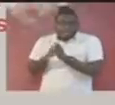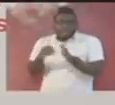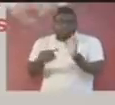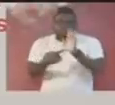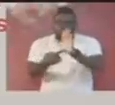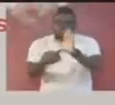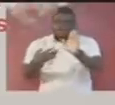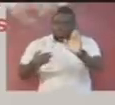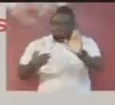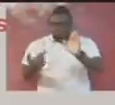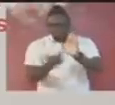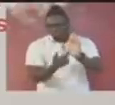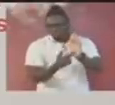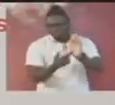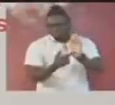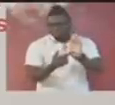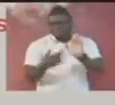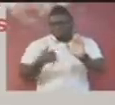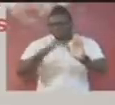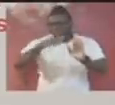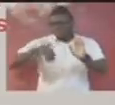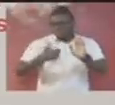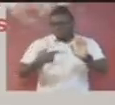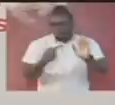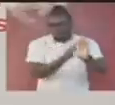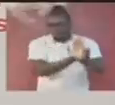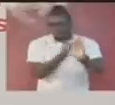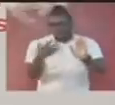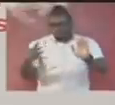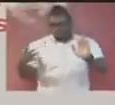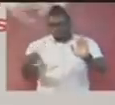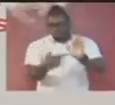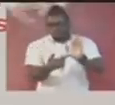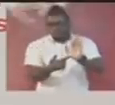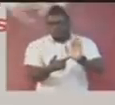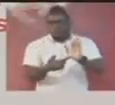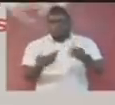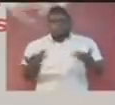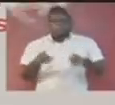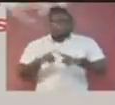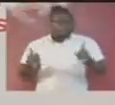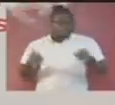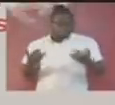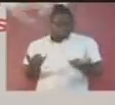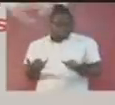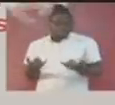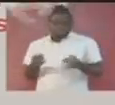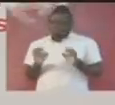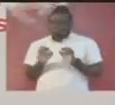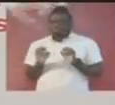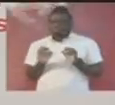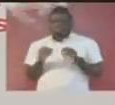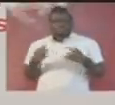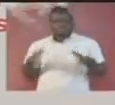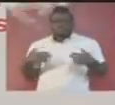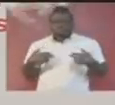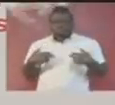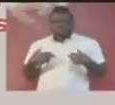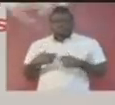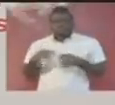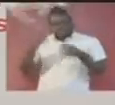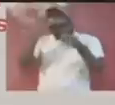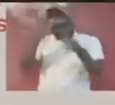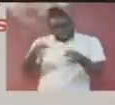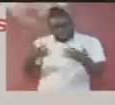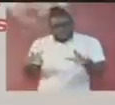on, but we don't have a concretized position on it yet. We will be considering that in